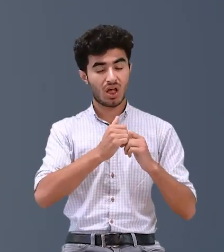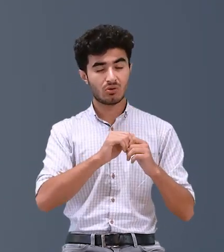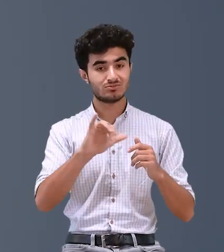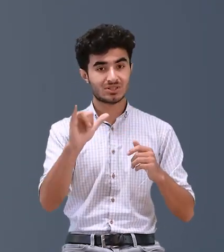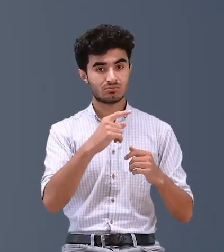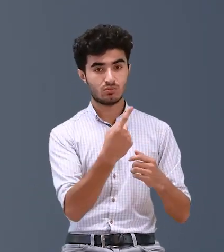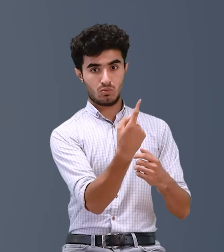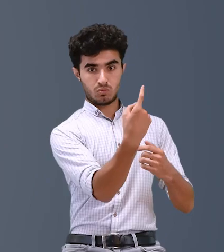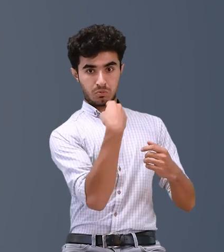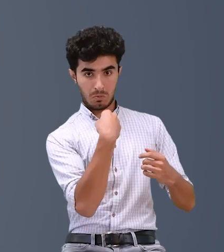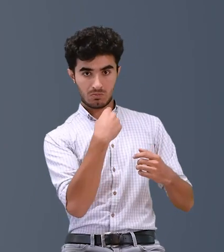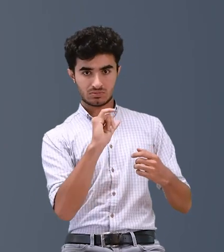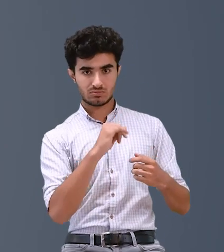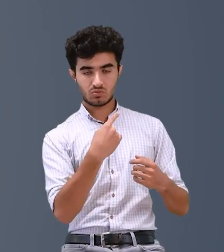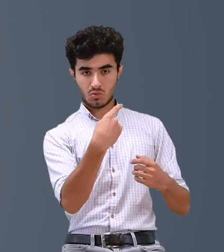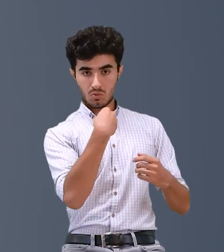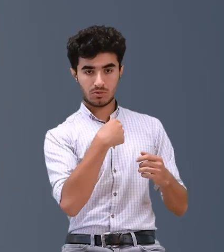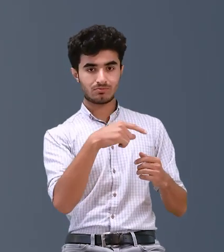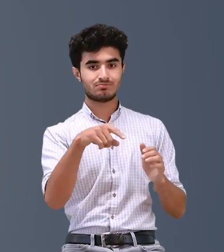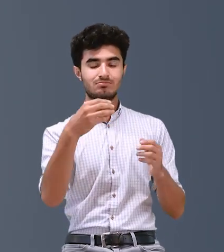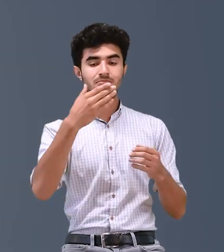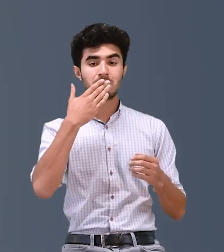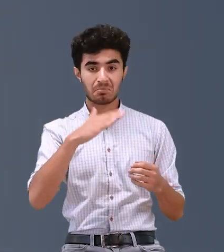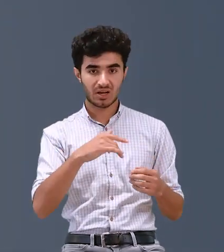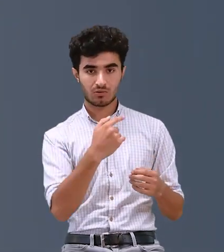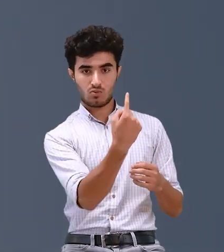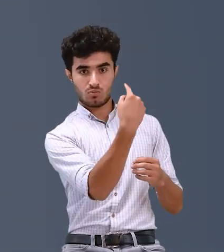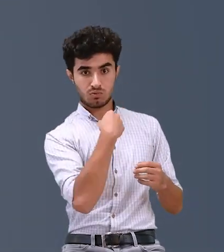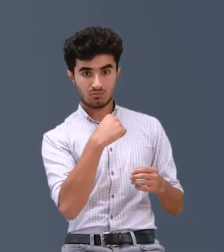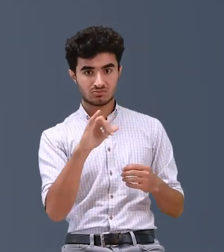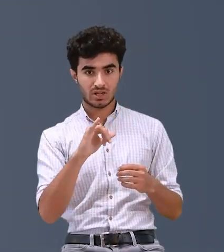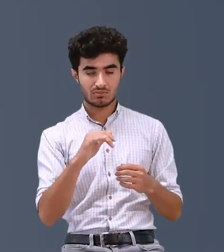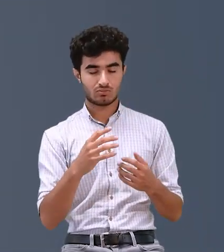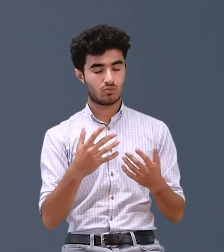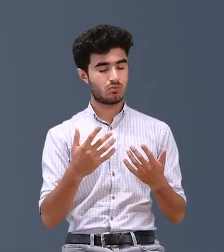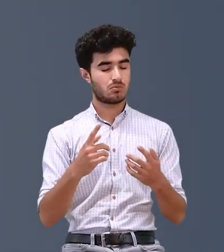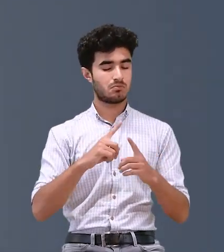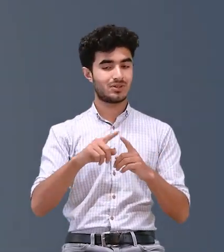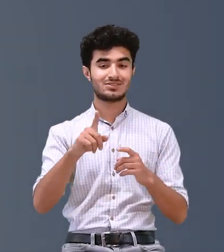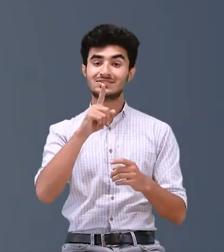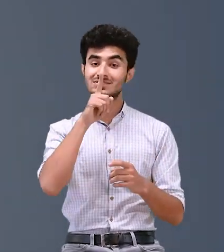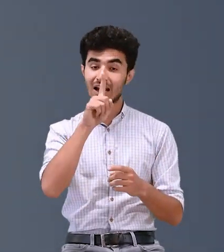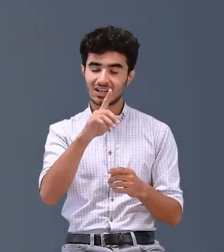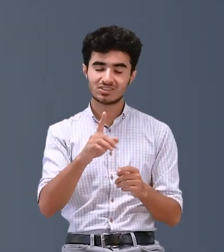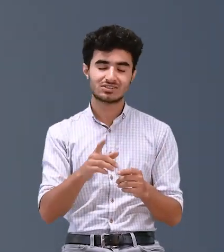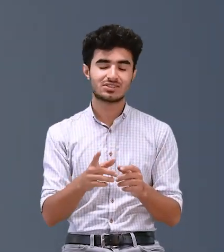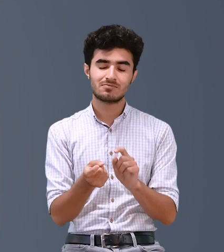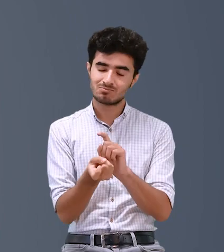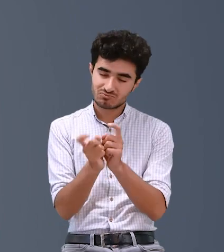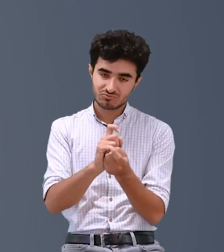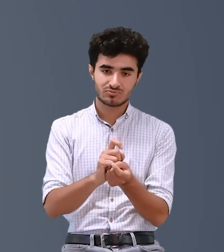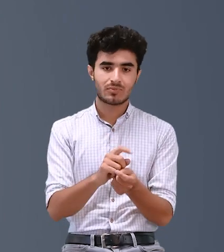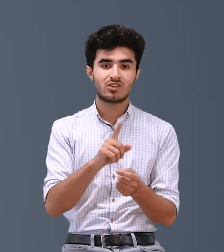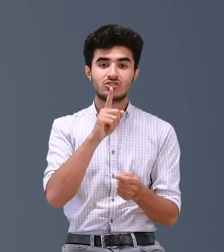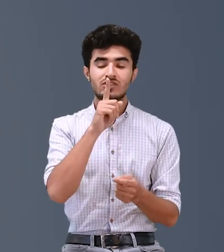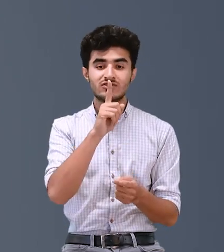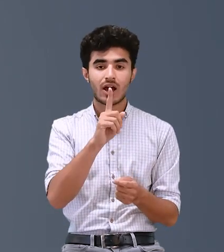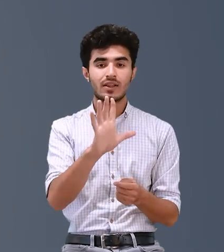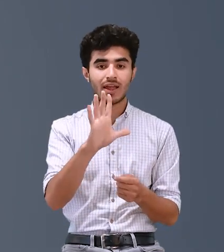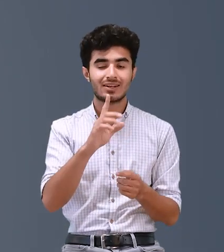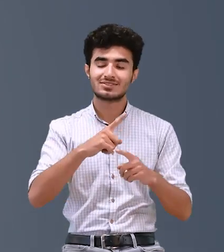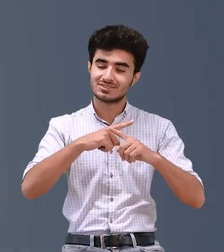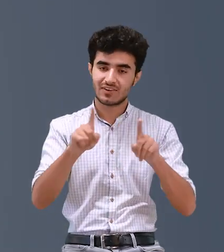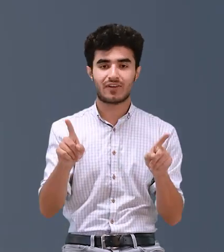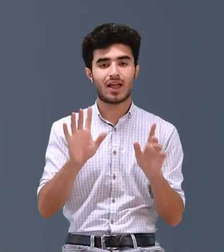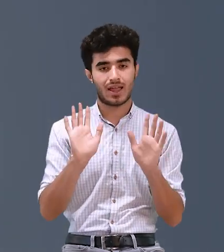almost, because reality is actually very different compared to what we see online. As